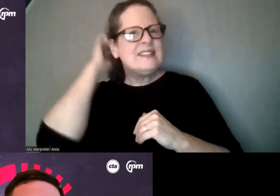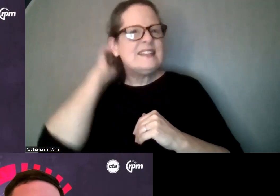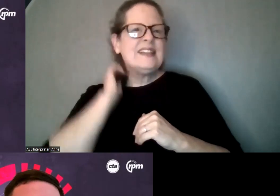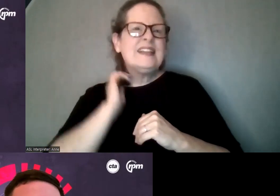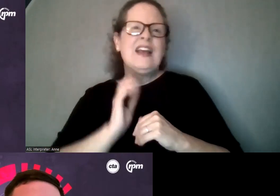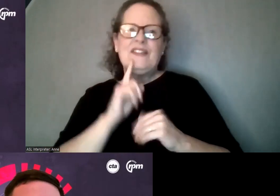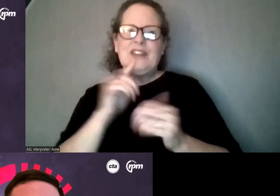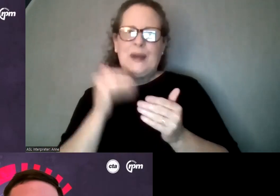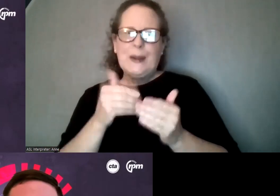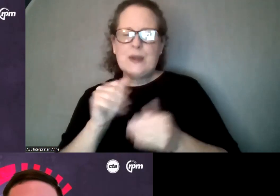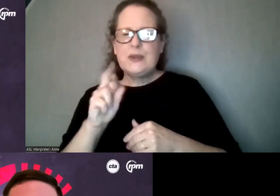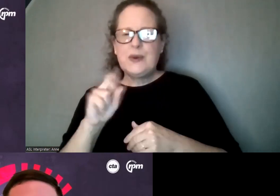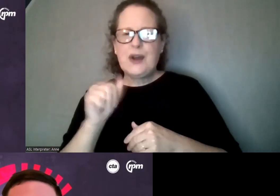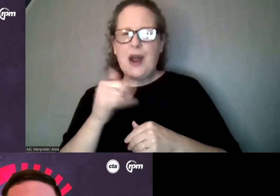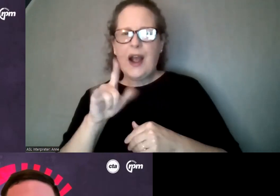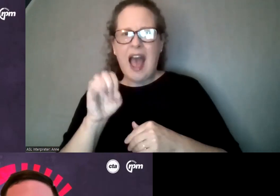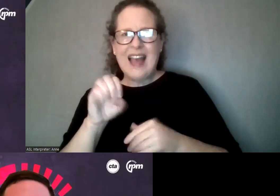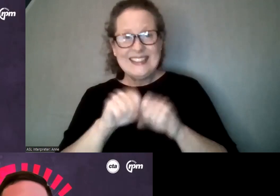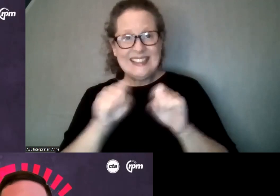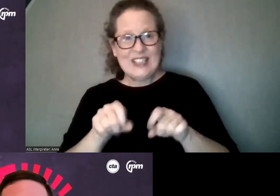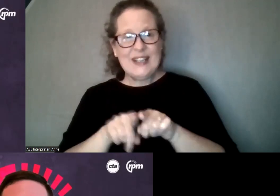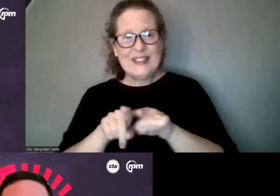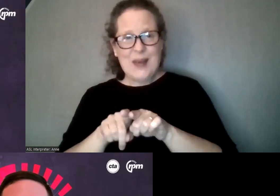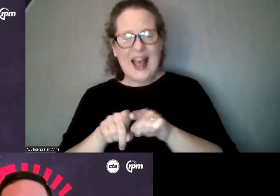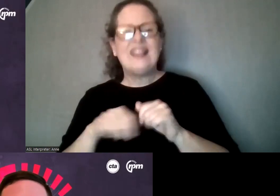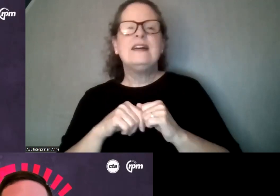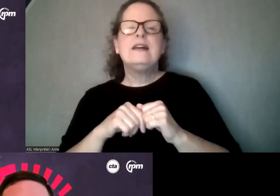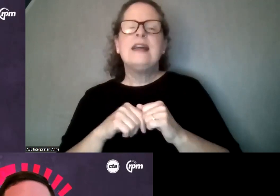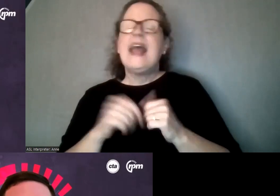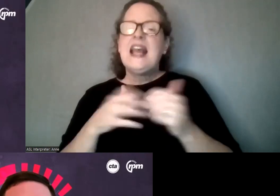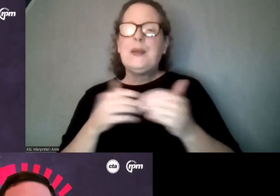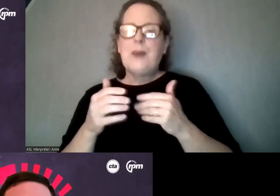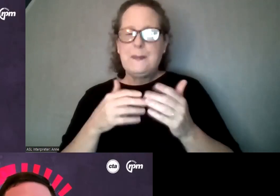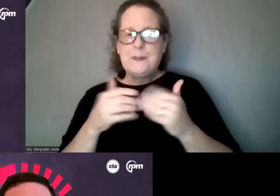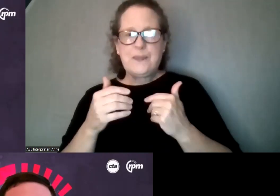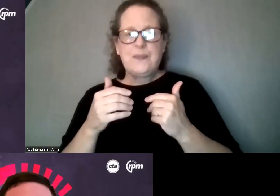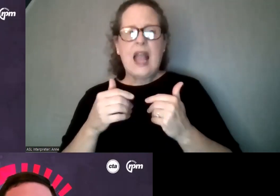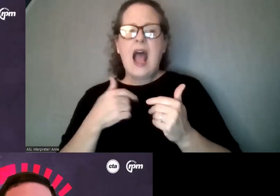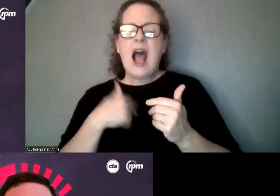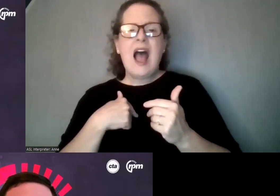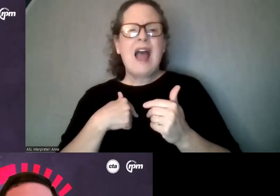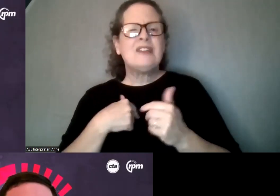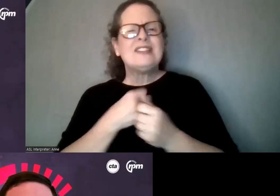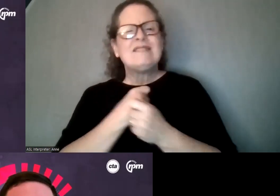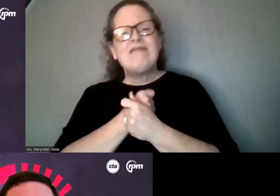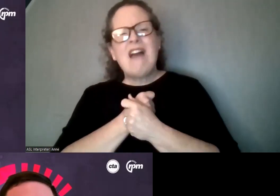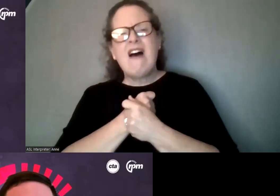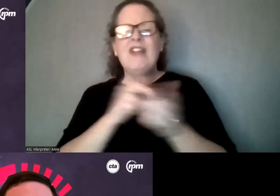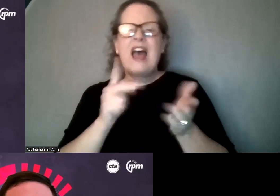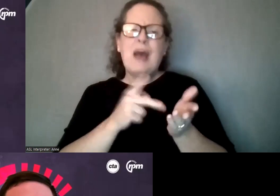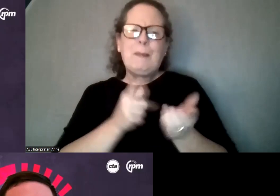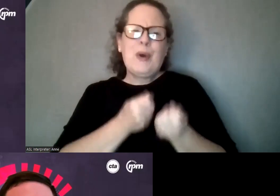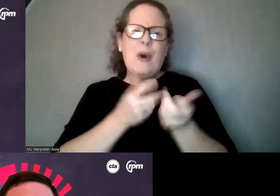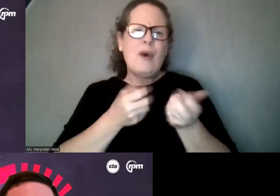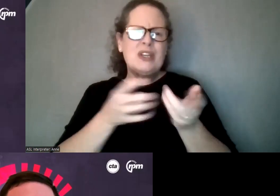very close to Argyle as well. Anyway, I love the poetry explanations,